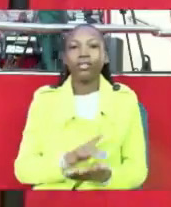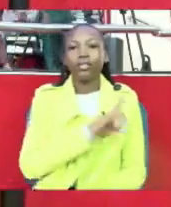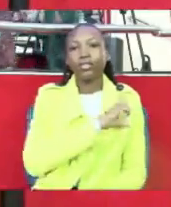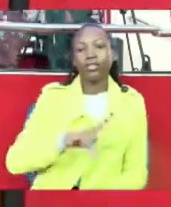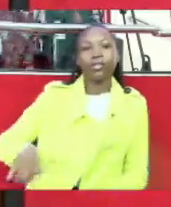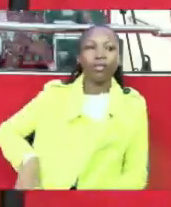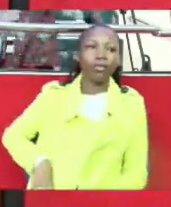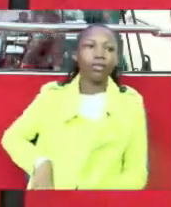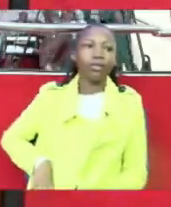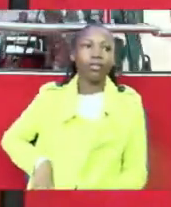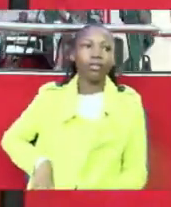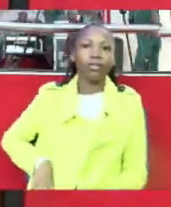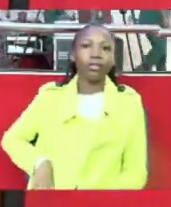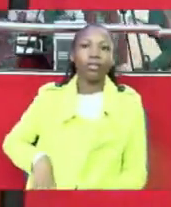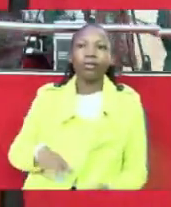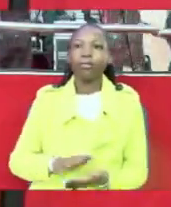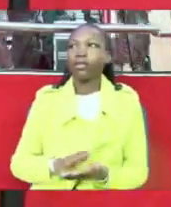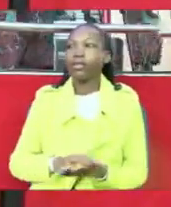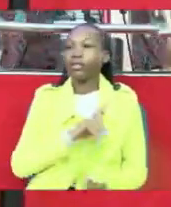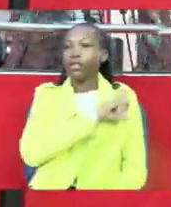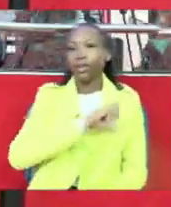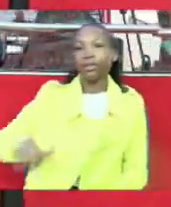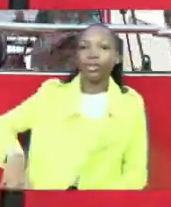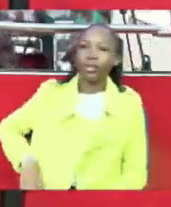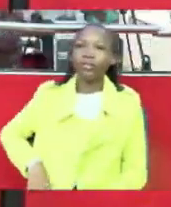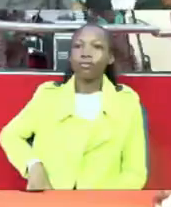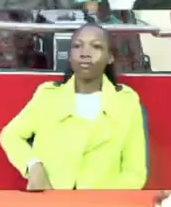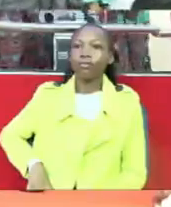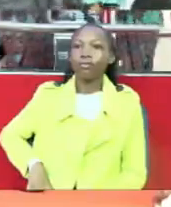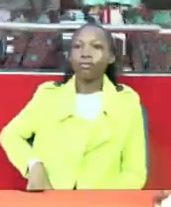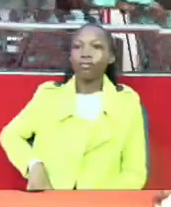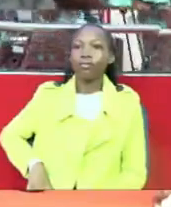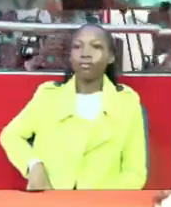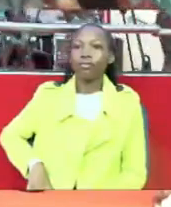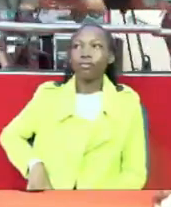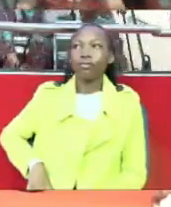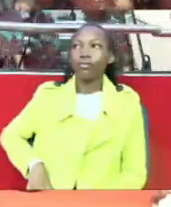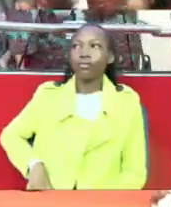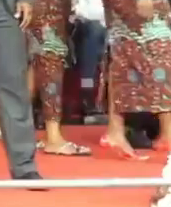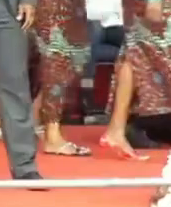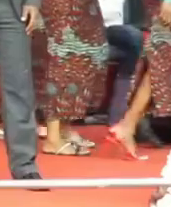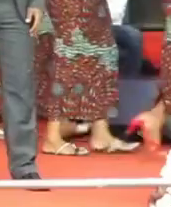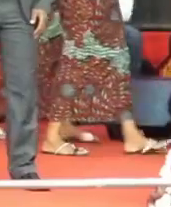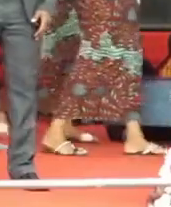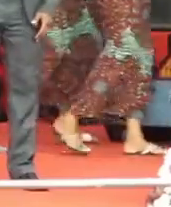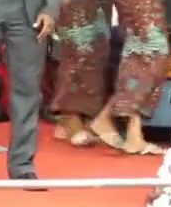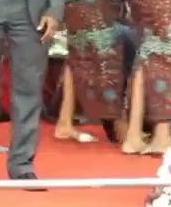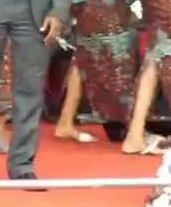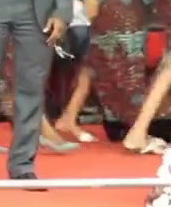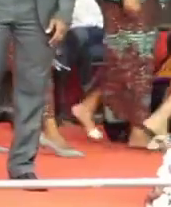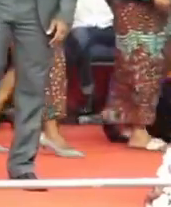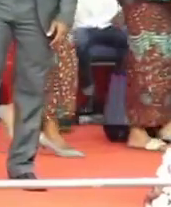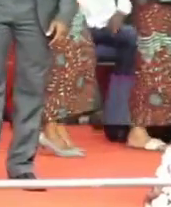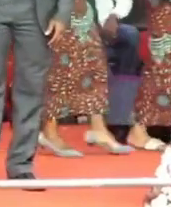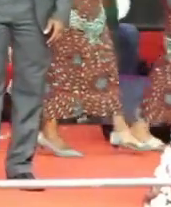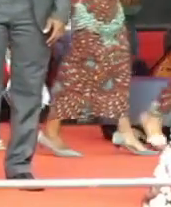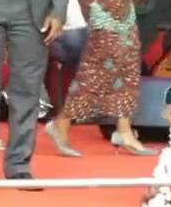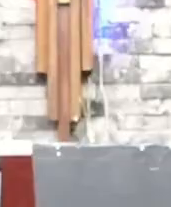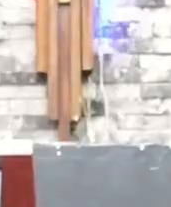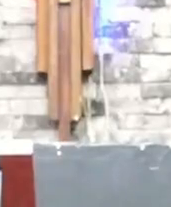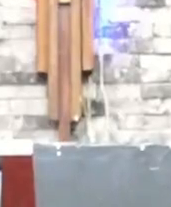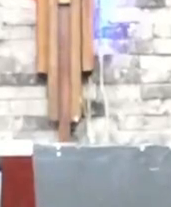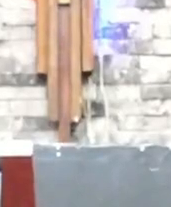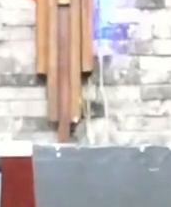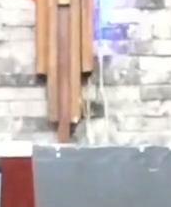Amen. Asifiwe tena. Amen. It's good to be alive, isn't it? Vema kuwa hai. It's good to be of